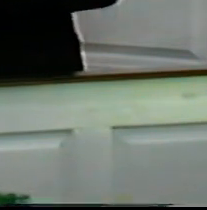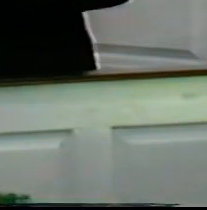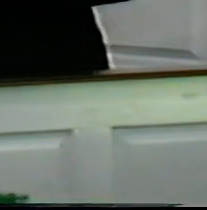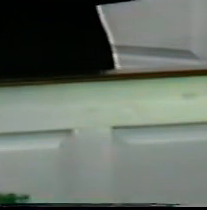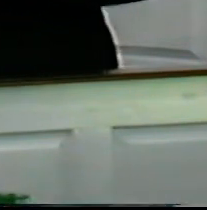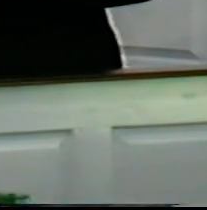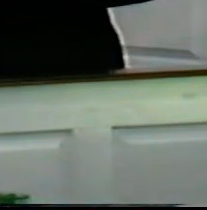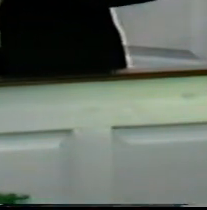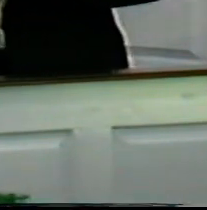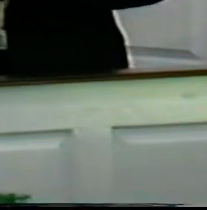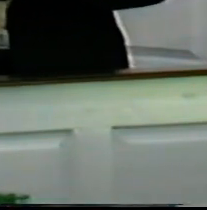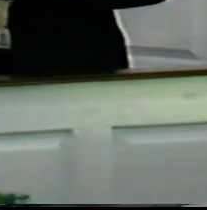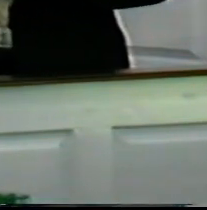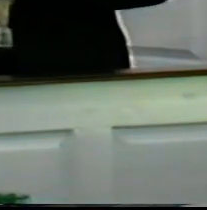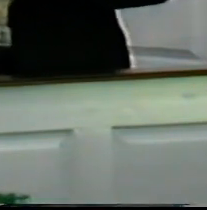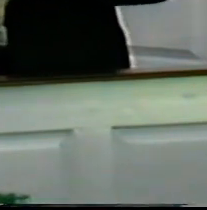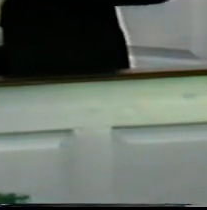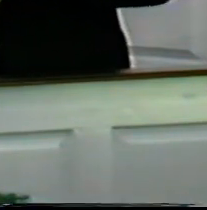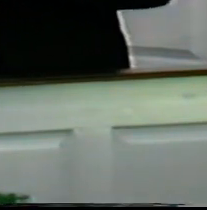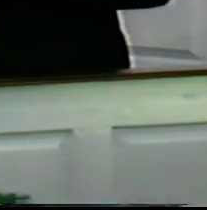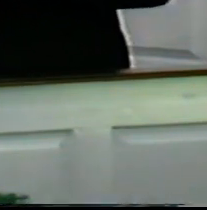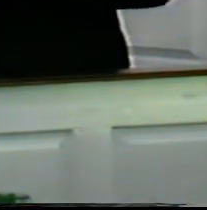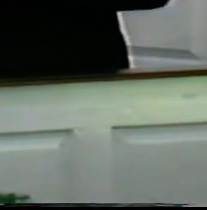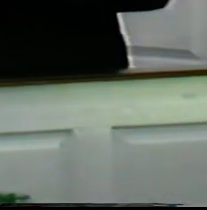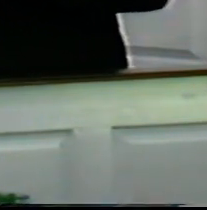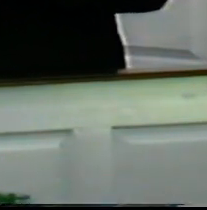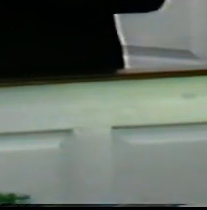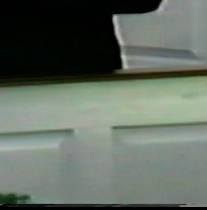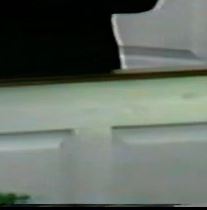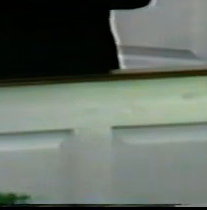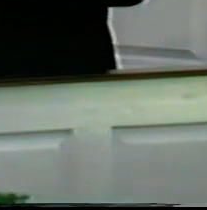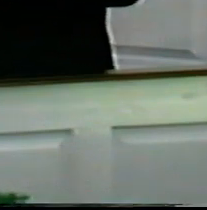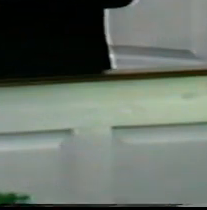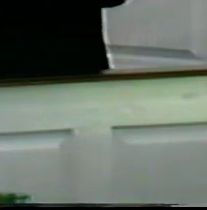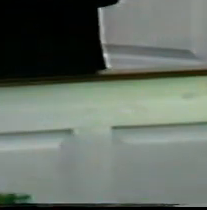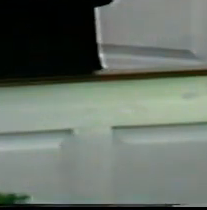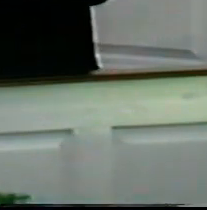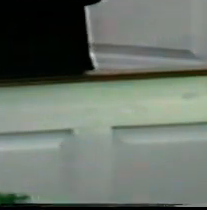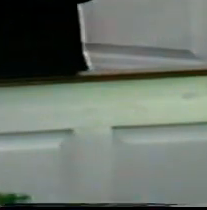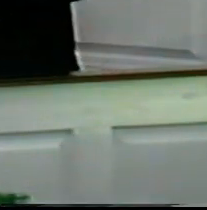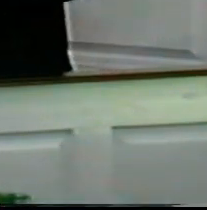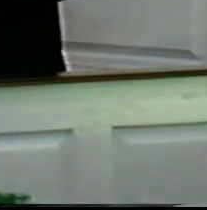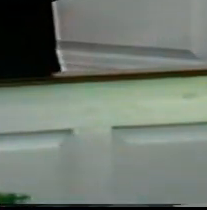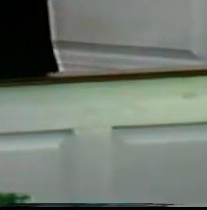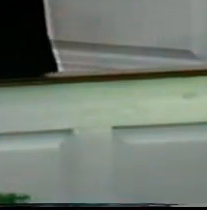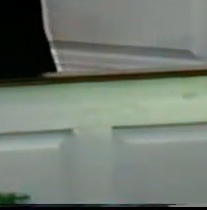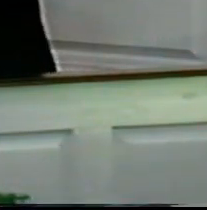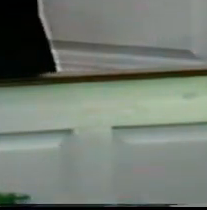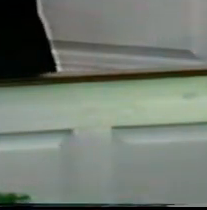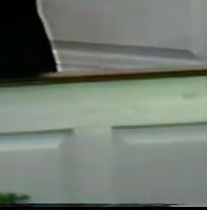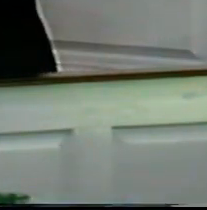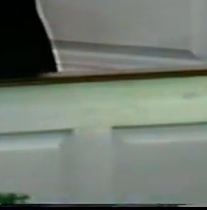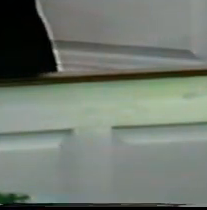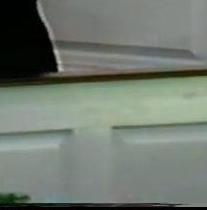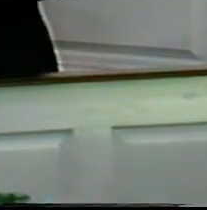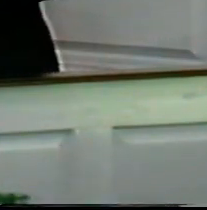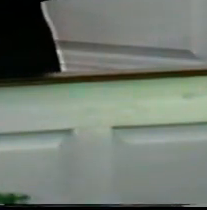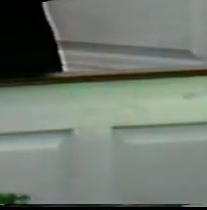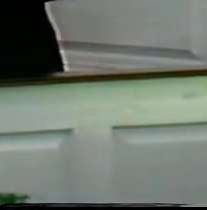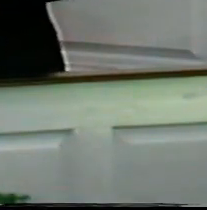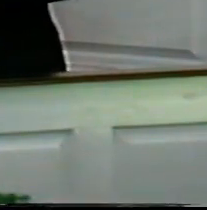snow. Now my heart is full of gladness, and my life is all